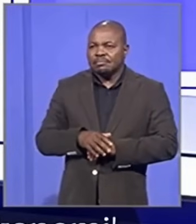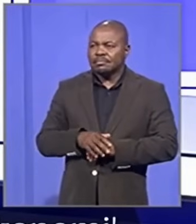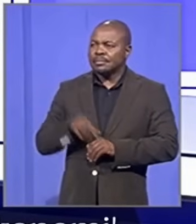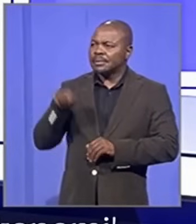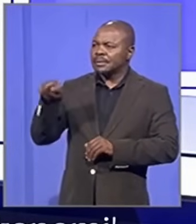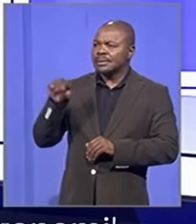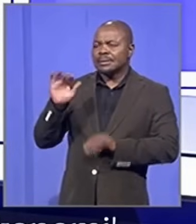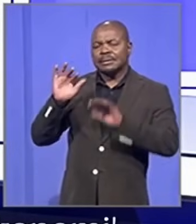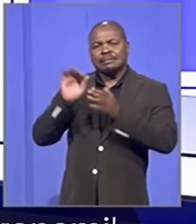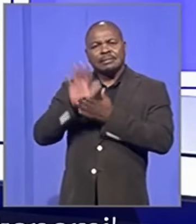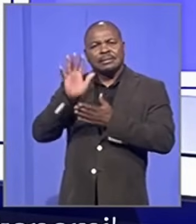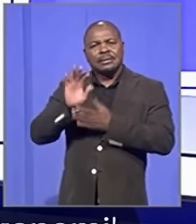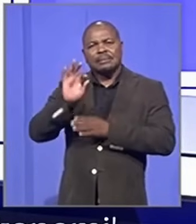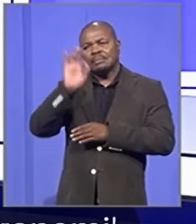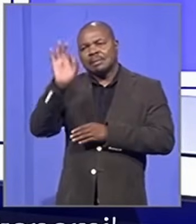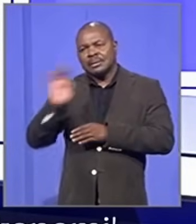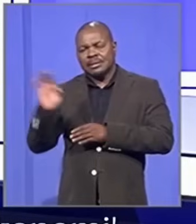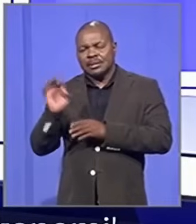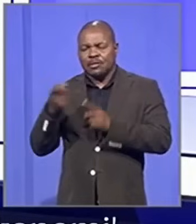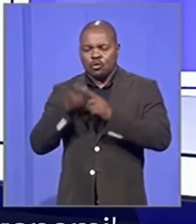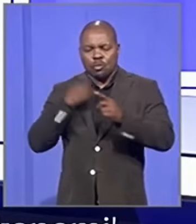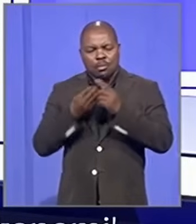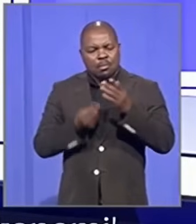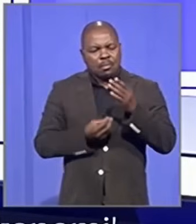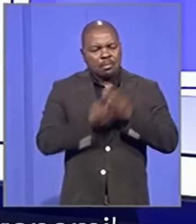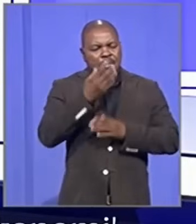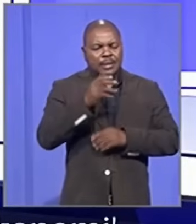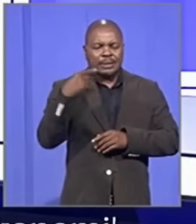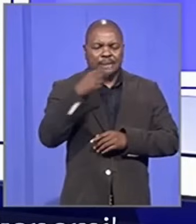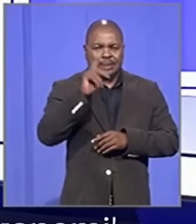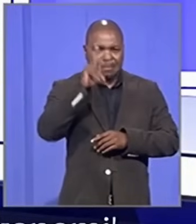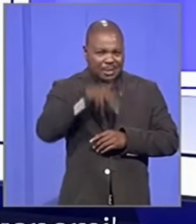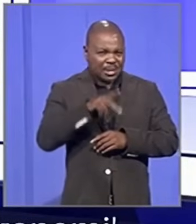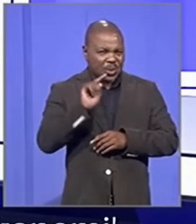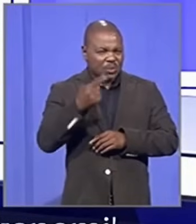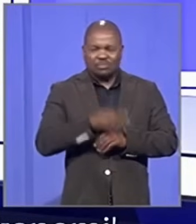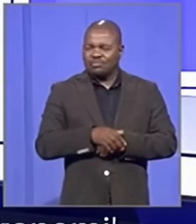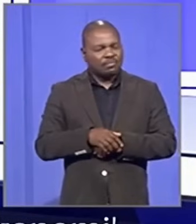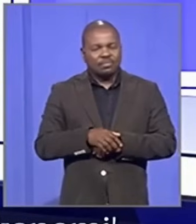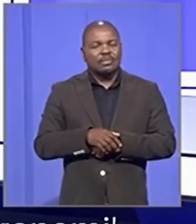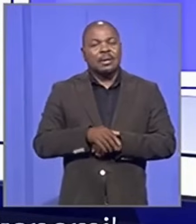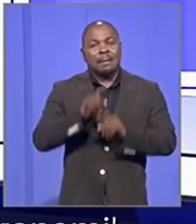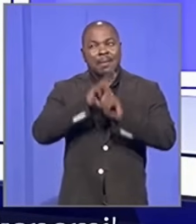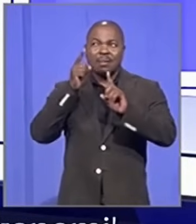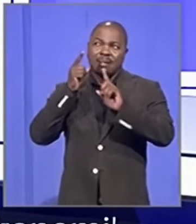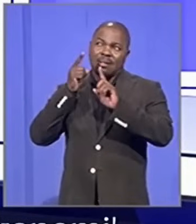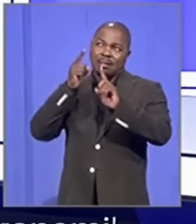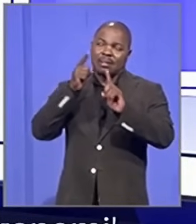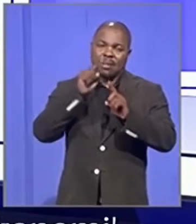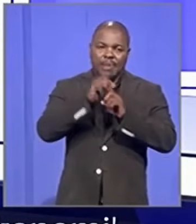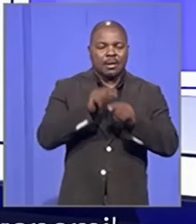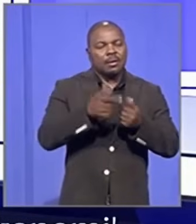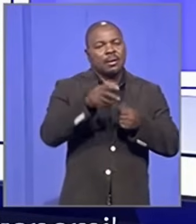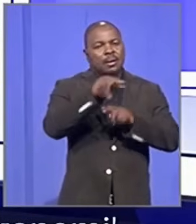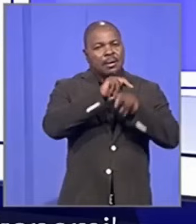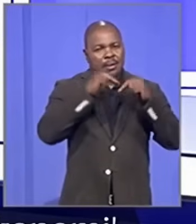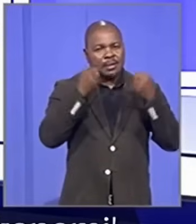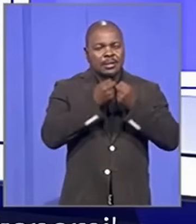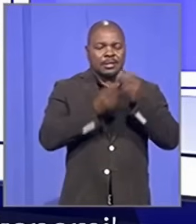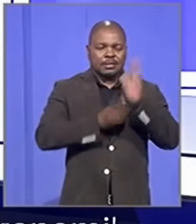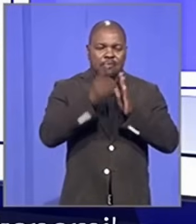diperesente tše 15 tša palomoka ya ditšeletšo tša ka mononageng goba GDP mo lenepokgolo ya lenaneo la tlhabollo ya